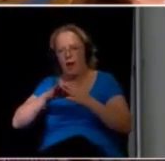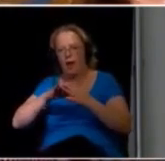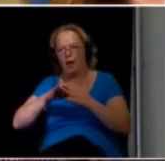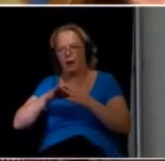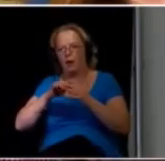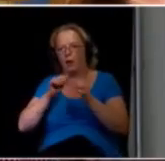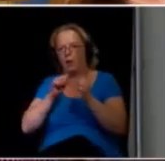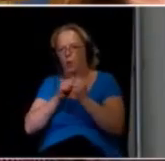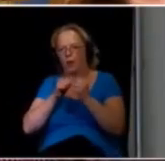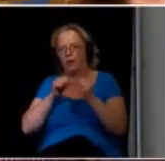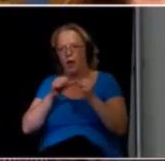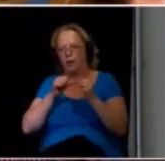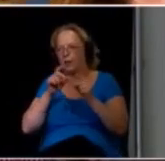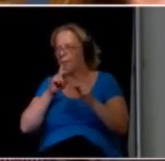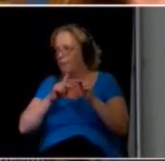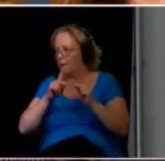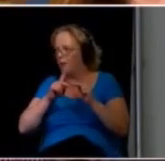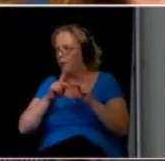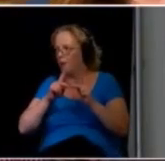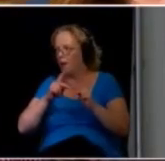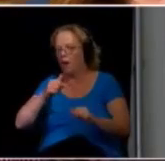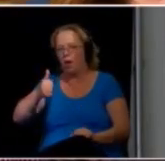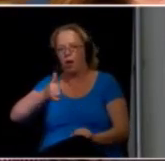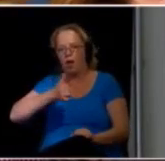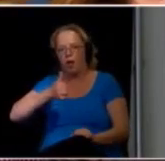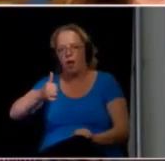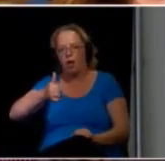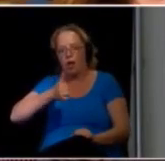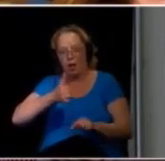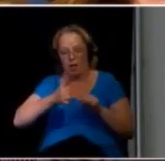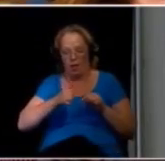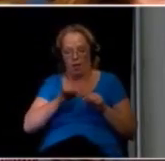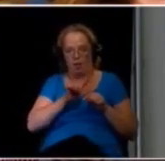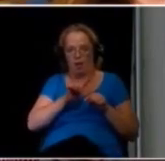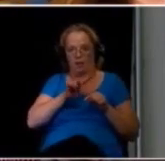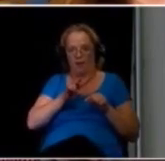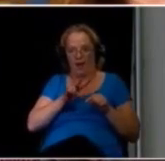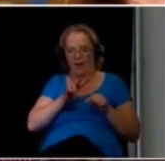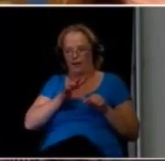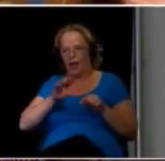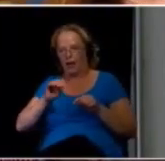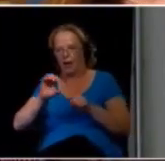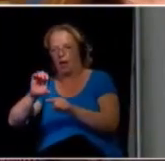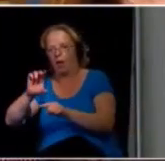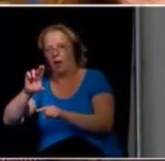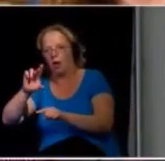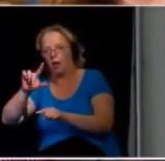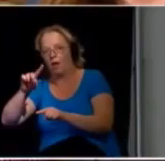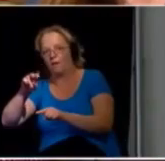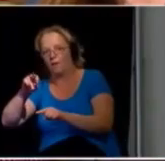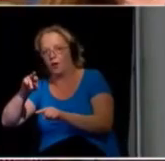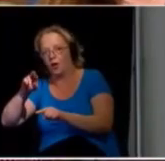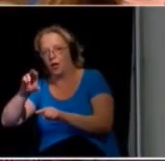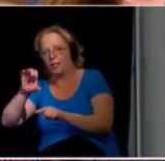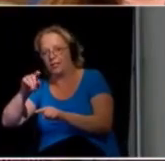going to be going between Culver City and Las Vegas. And I call this a test loop. And